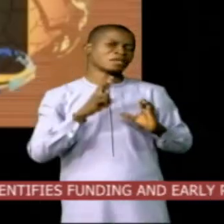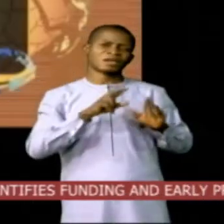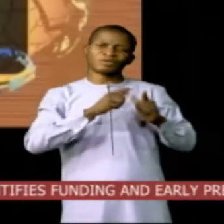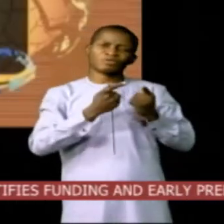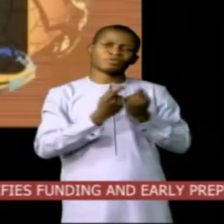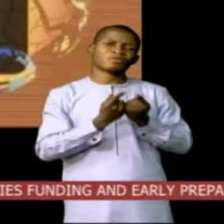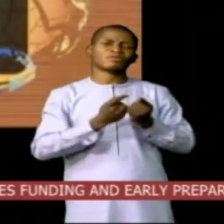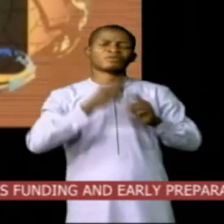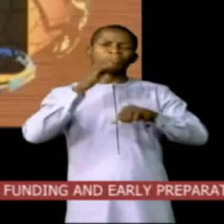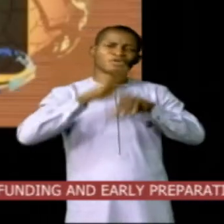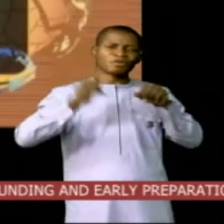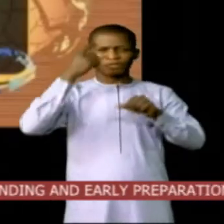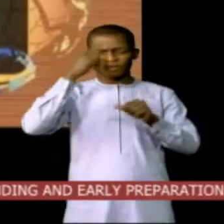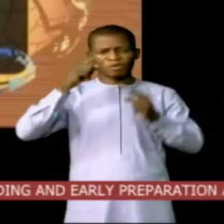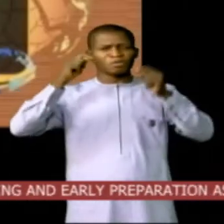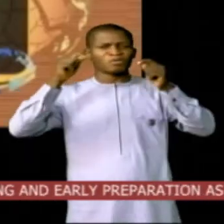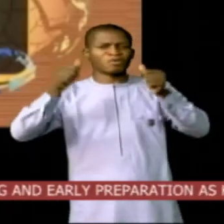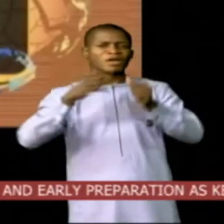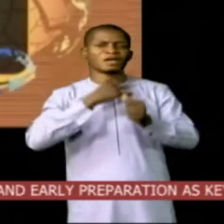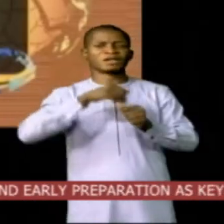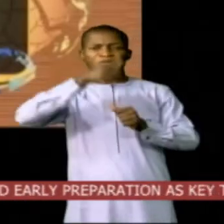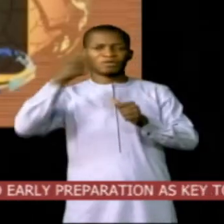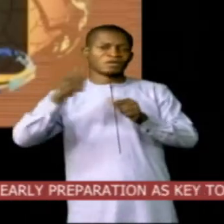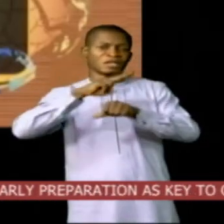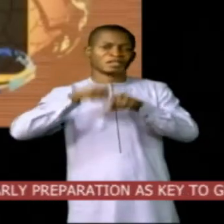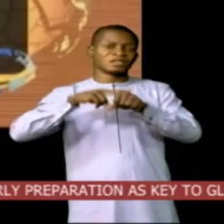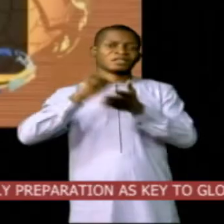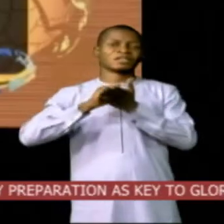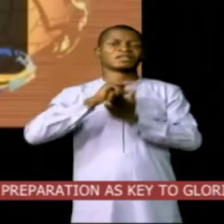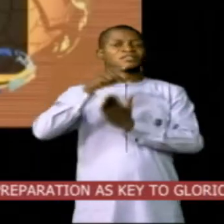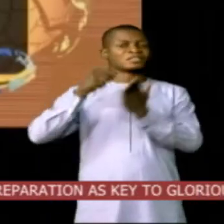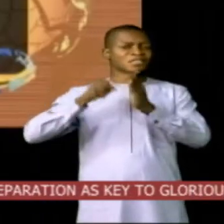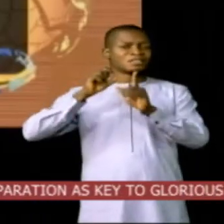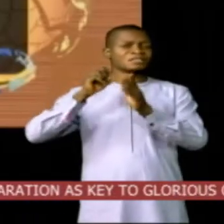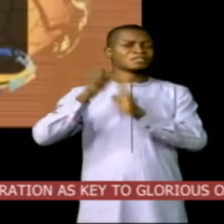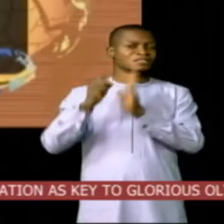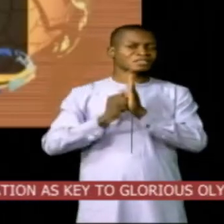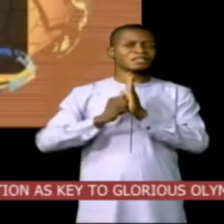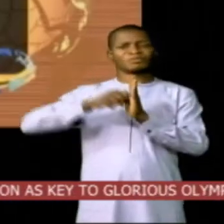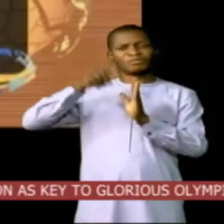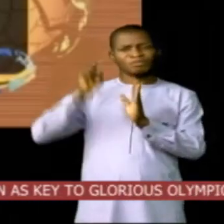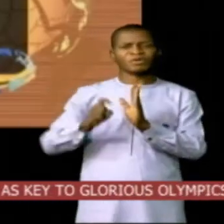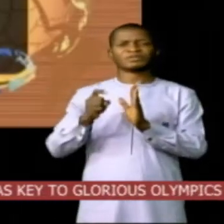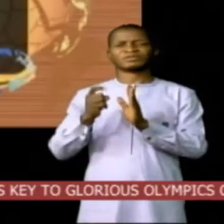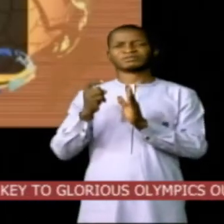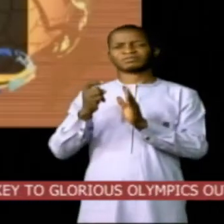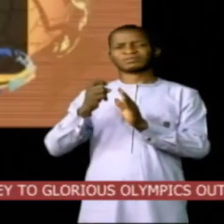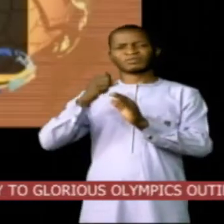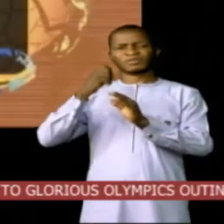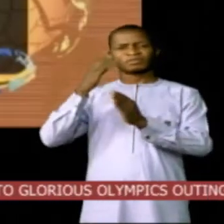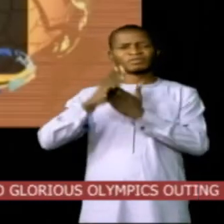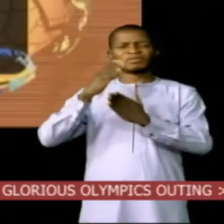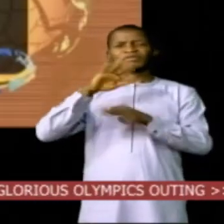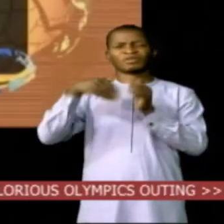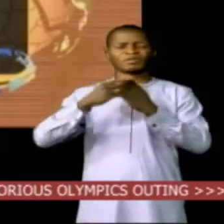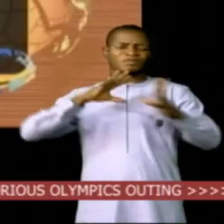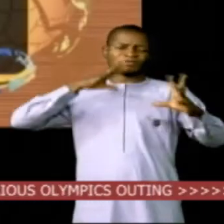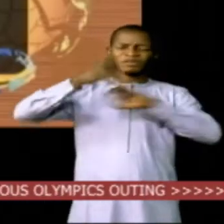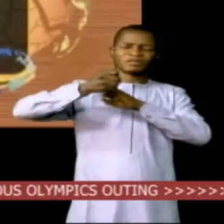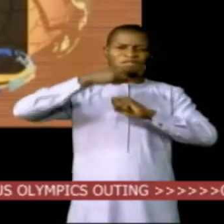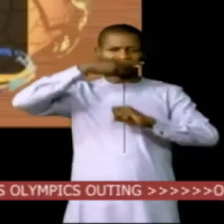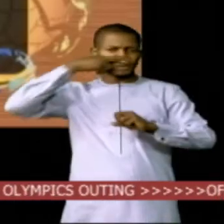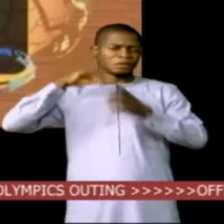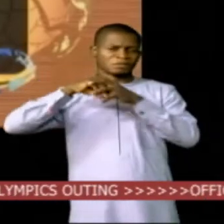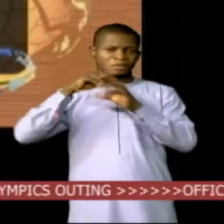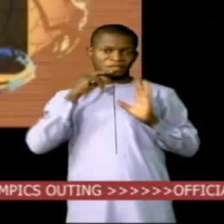soul searching on how the nation arrived at this sorry state and how to cage the monster of violent crimes in Nigeria.